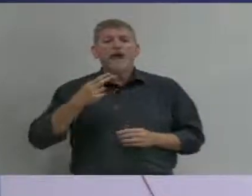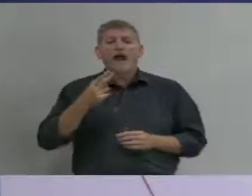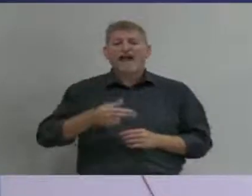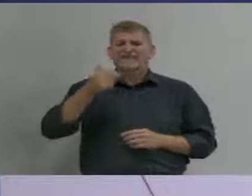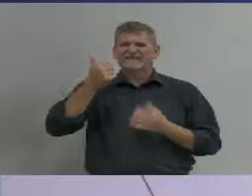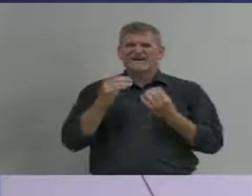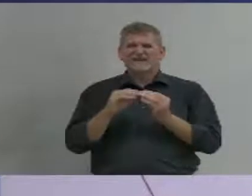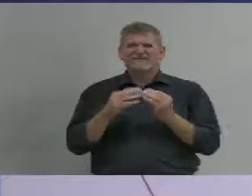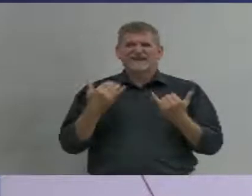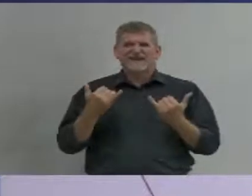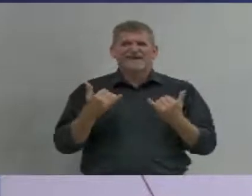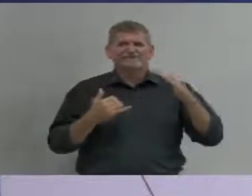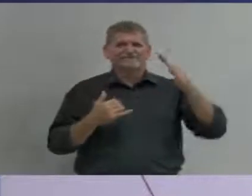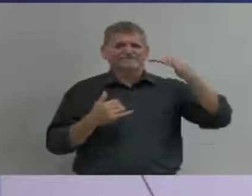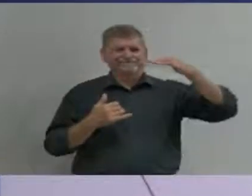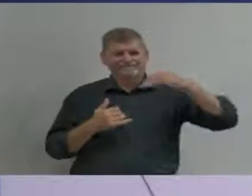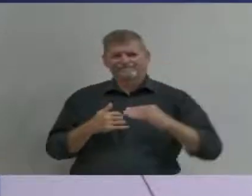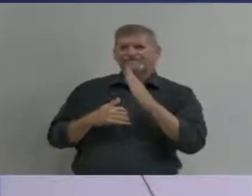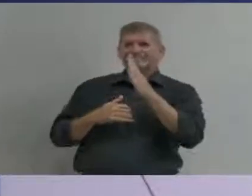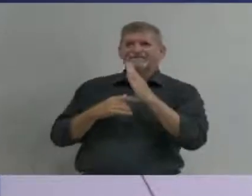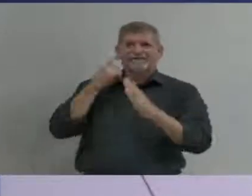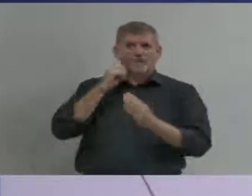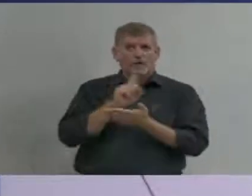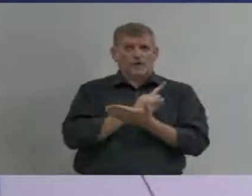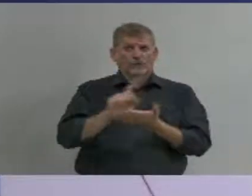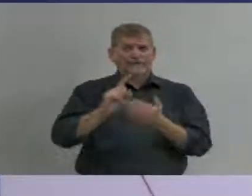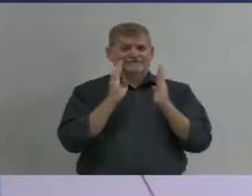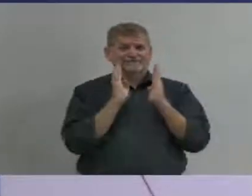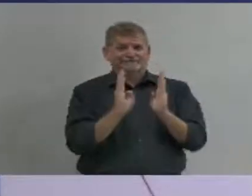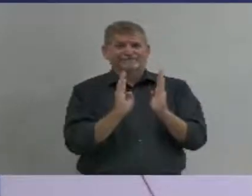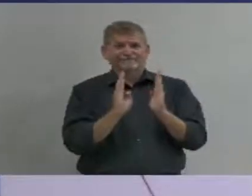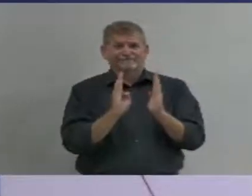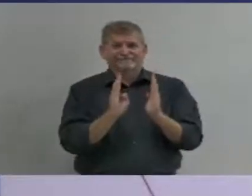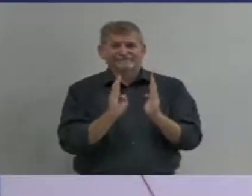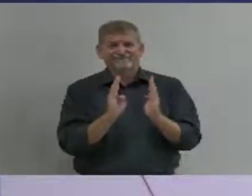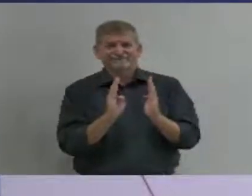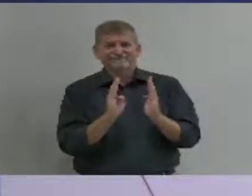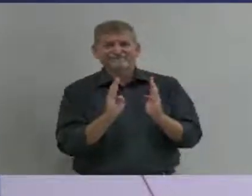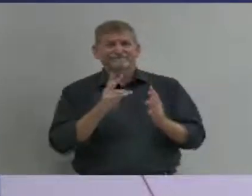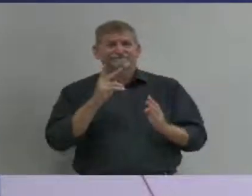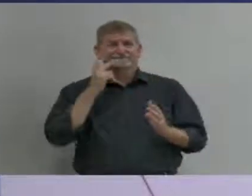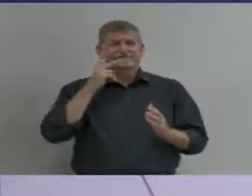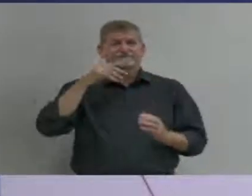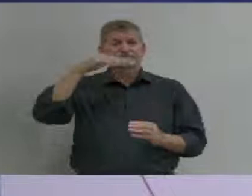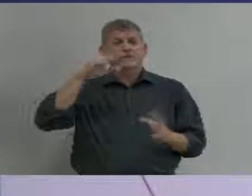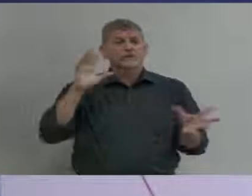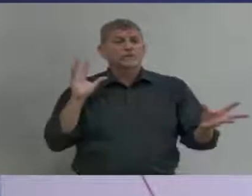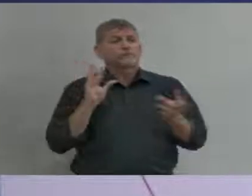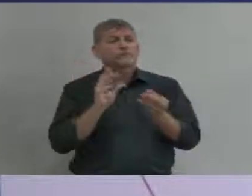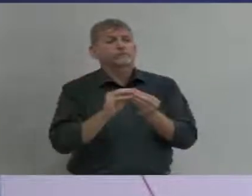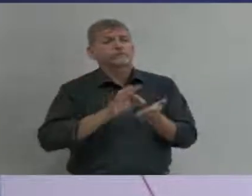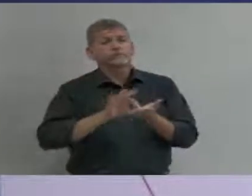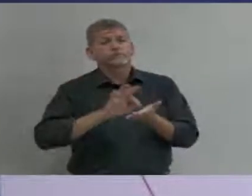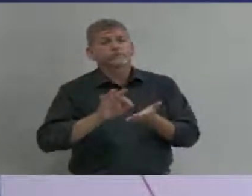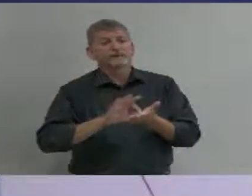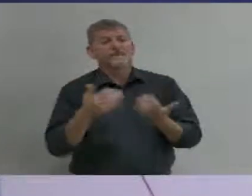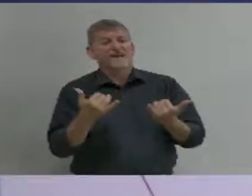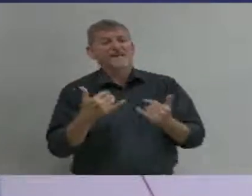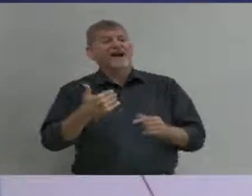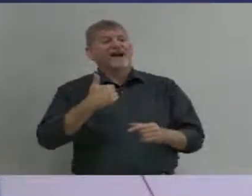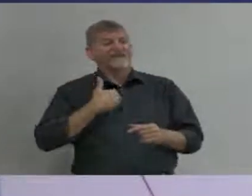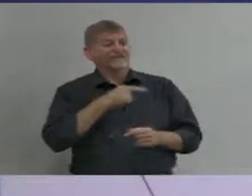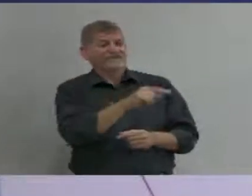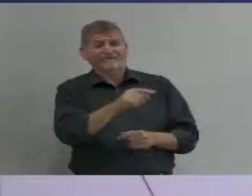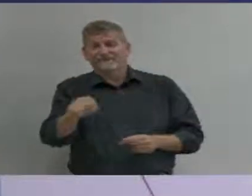hospital each week. The top line, the red line, is the total number of patients with COVID-19 who are